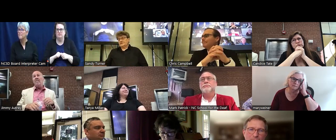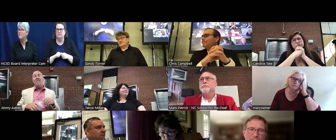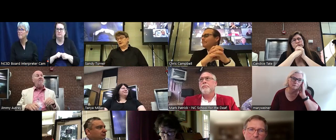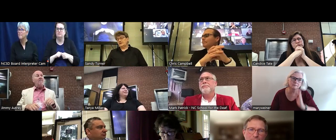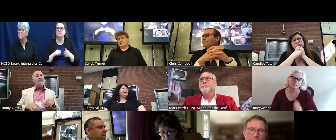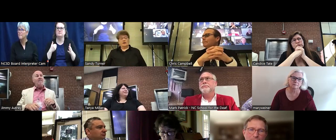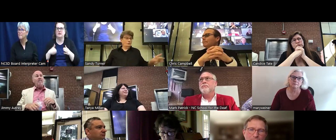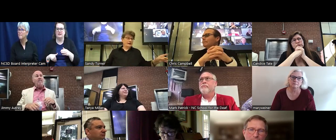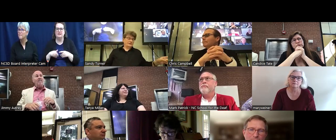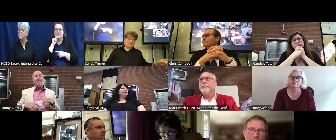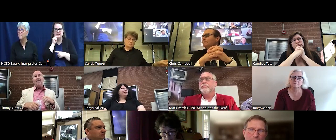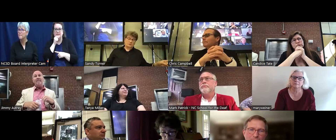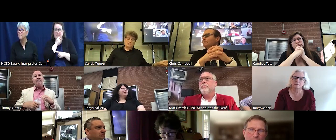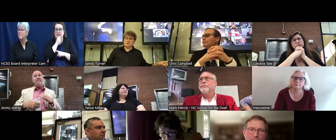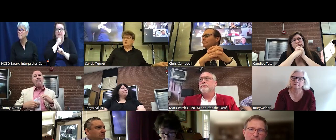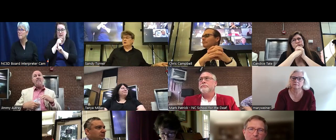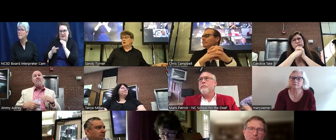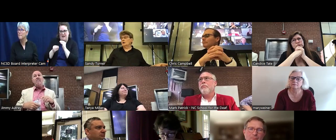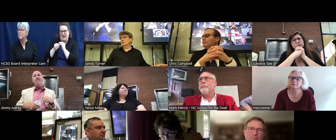This is Sandy. On that note,